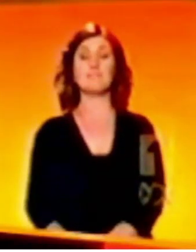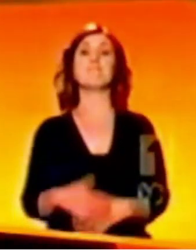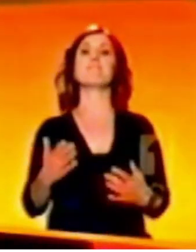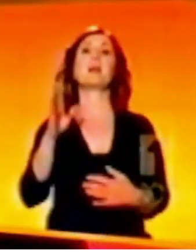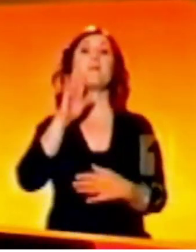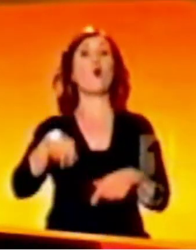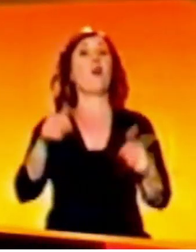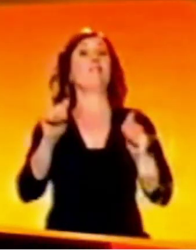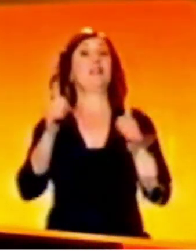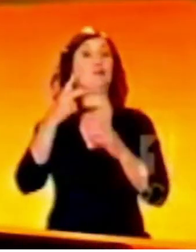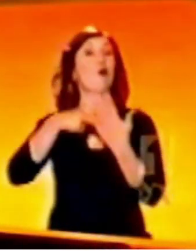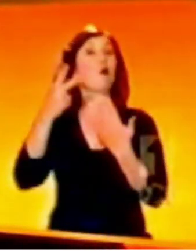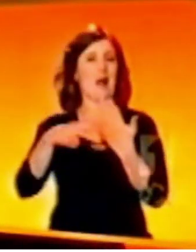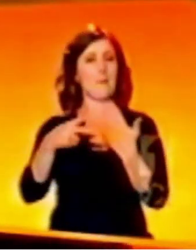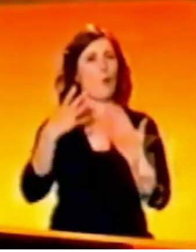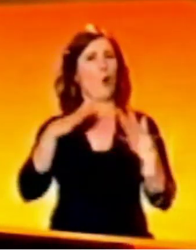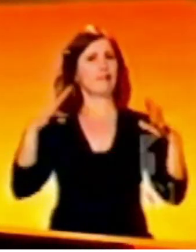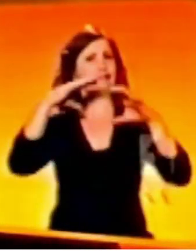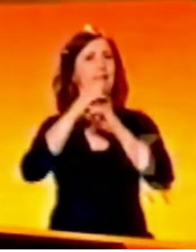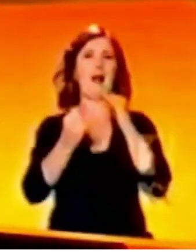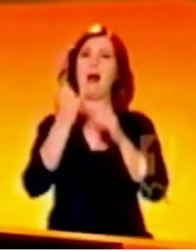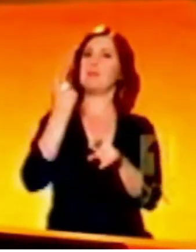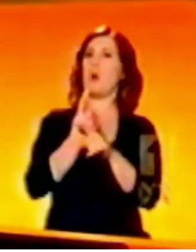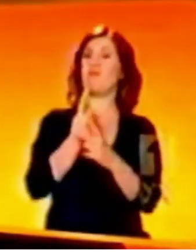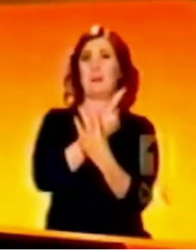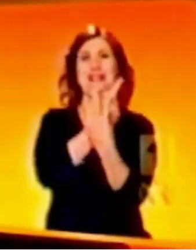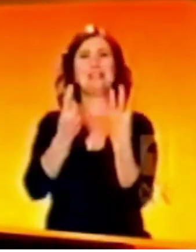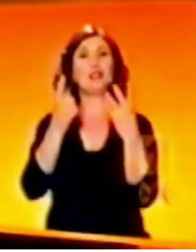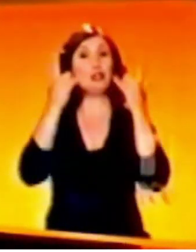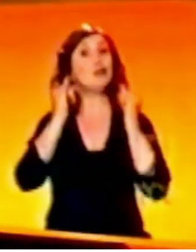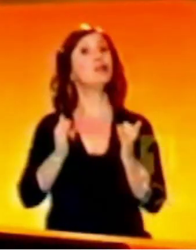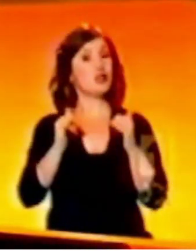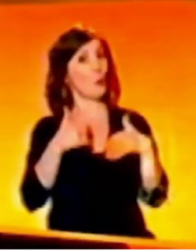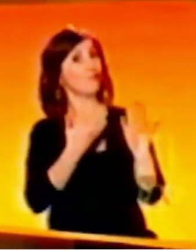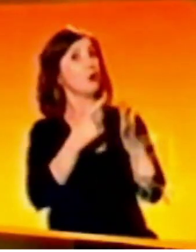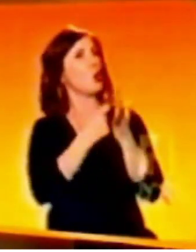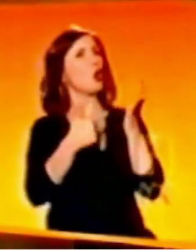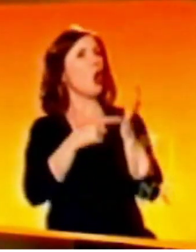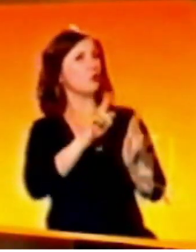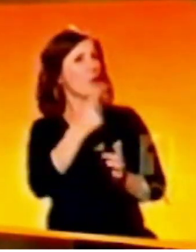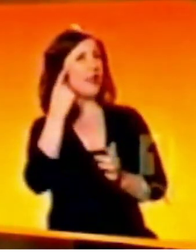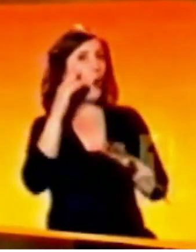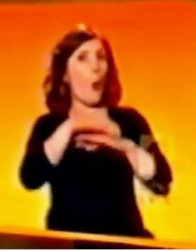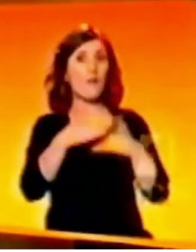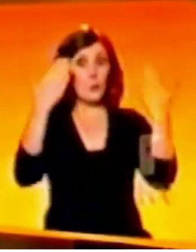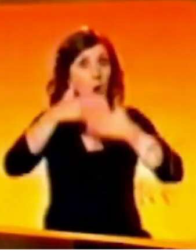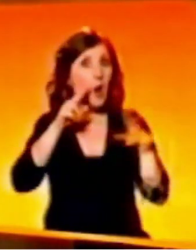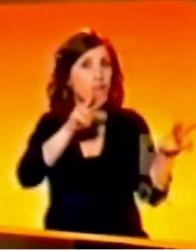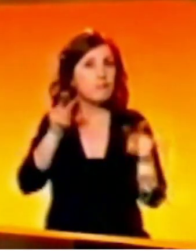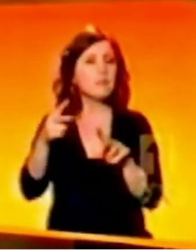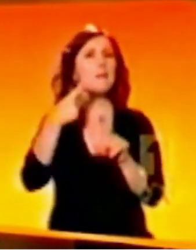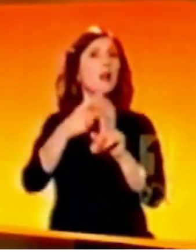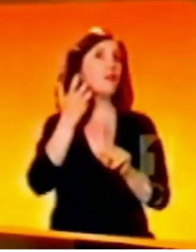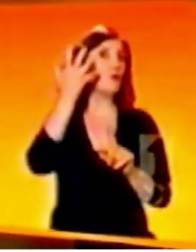Well, before we finish tonight, I think it'd be good to get a concluding comment from each of our guest judges. Kurt, what do you think about what you've seen tonight